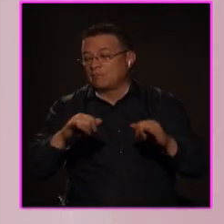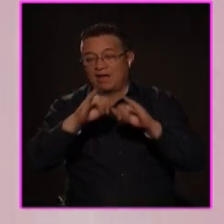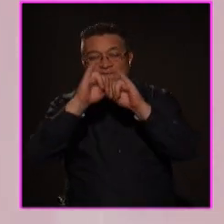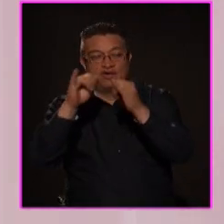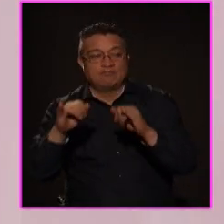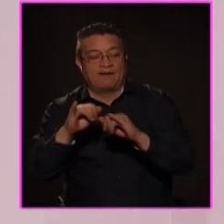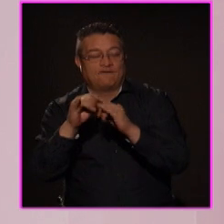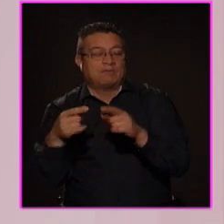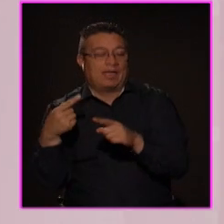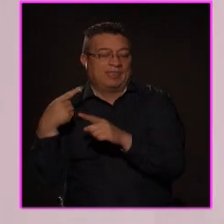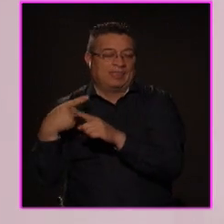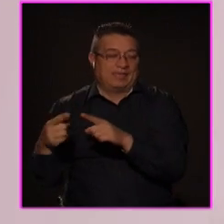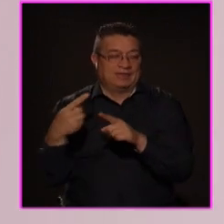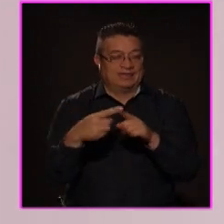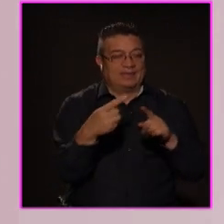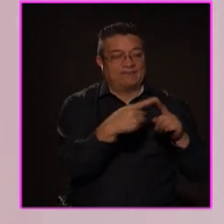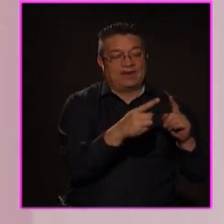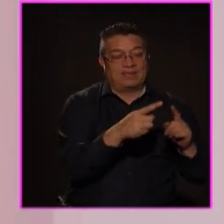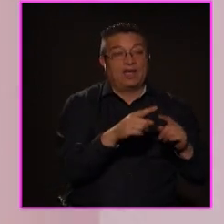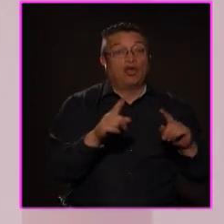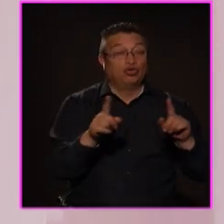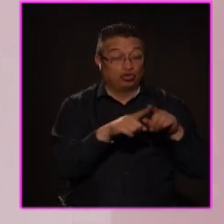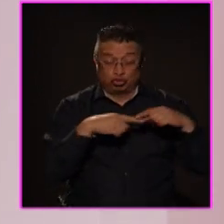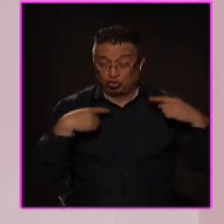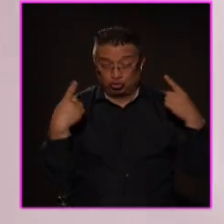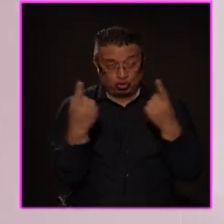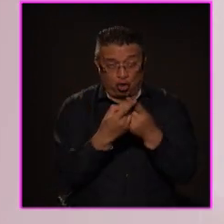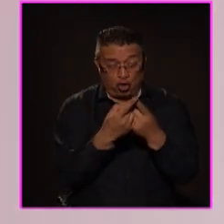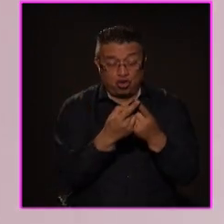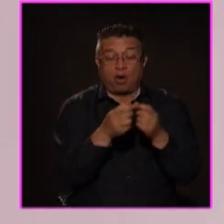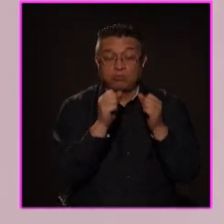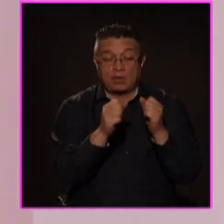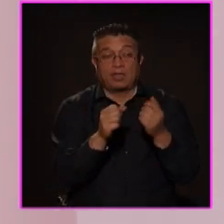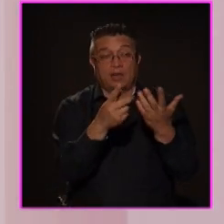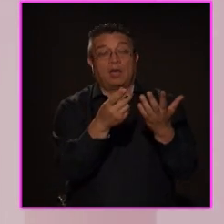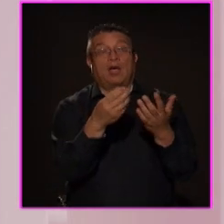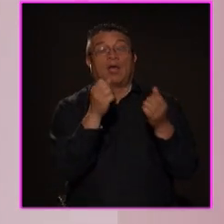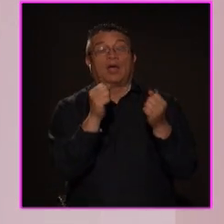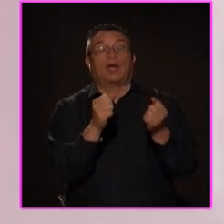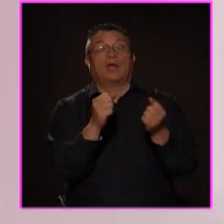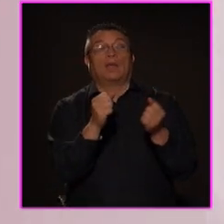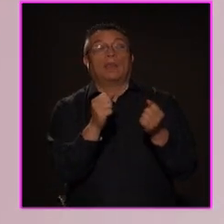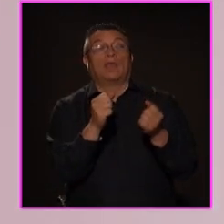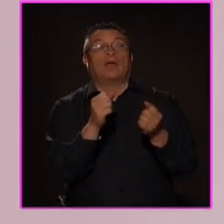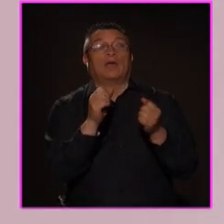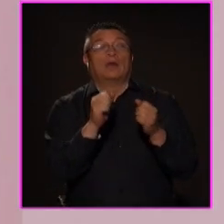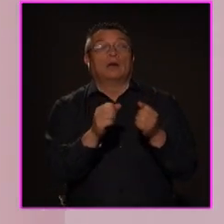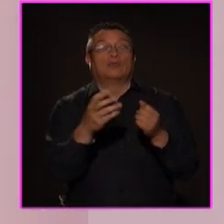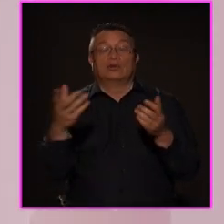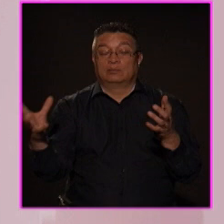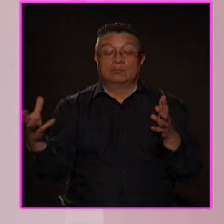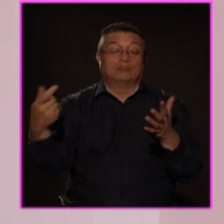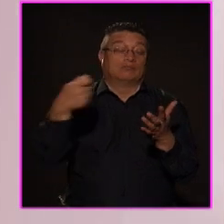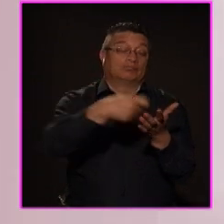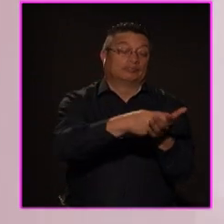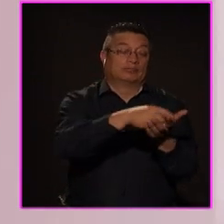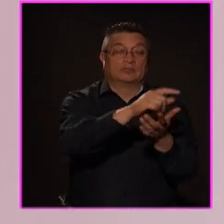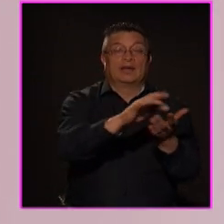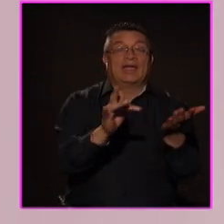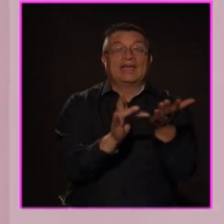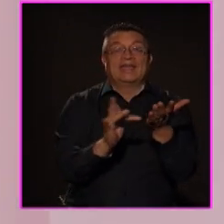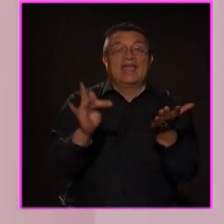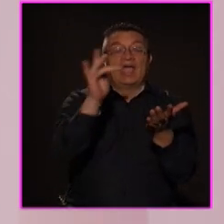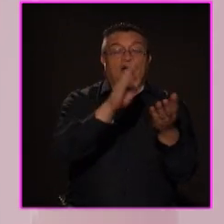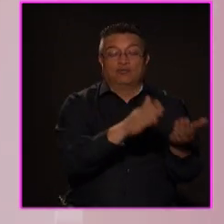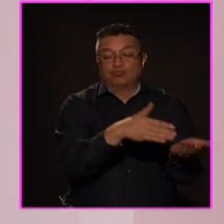not all of them can be acquired by an AI system, I believe. Okay, so I'm